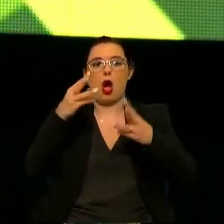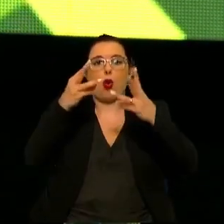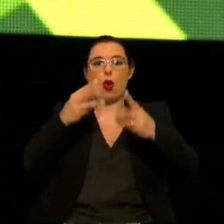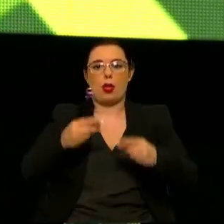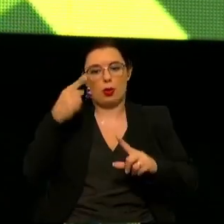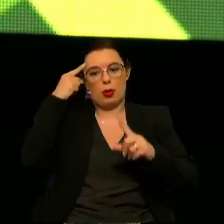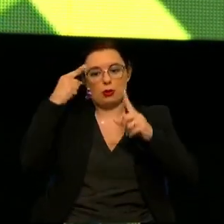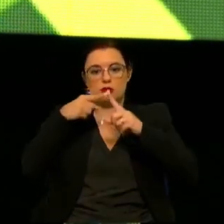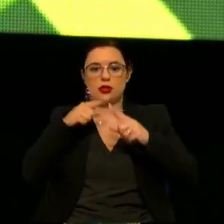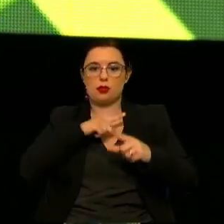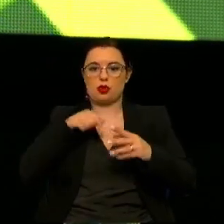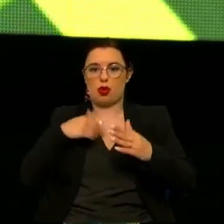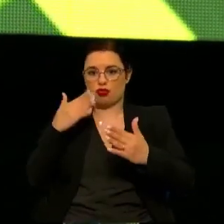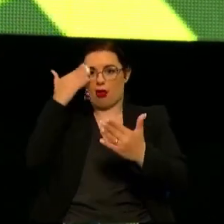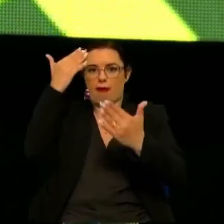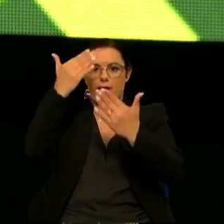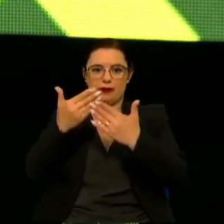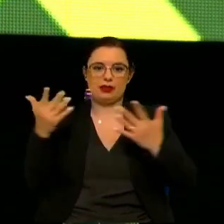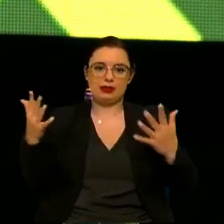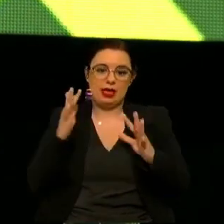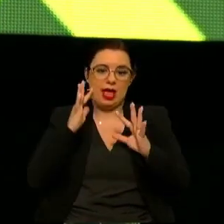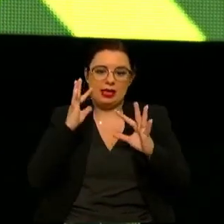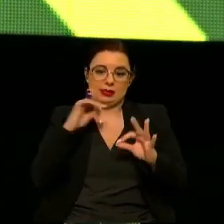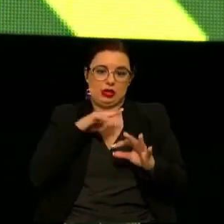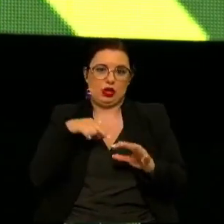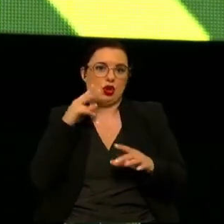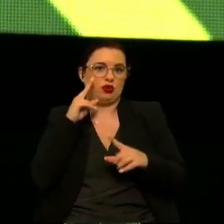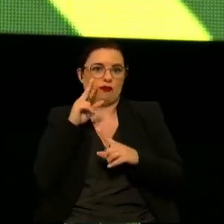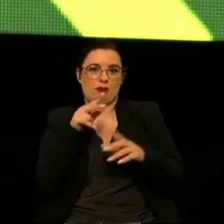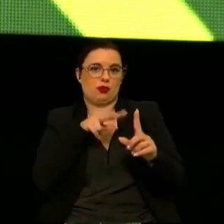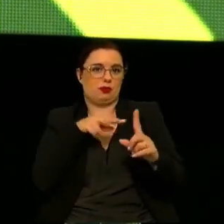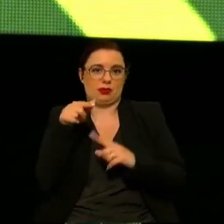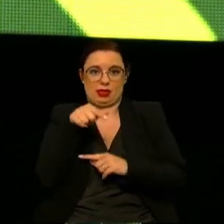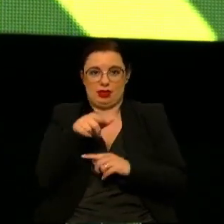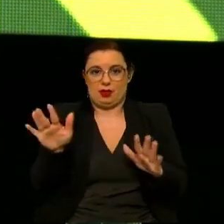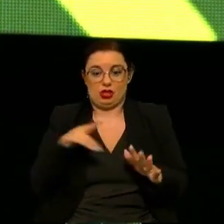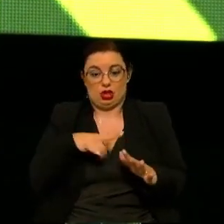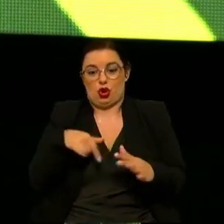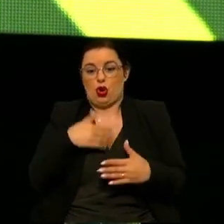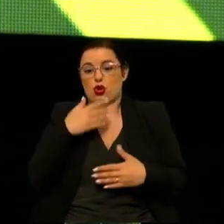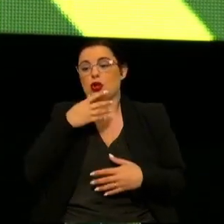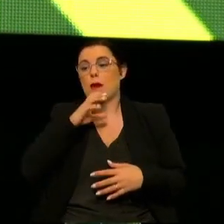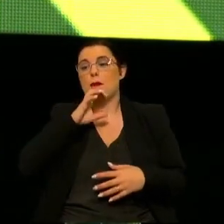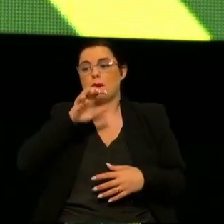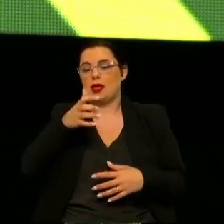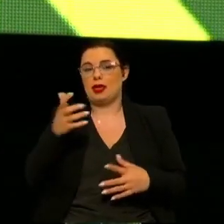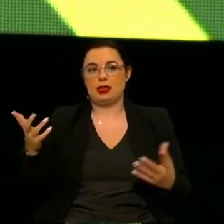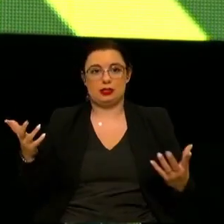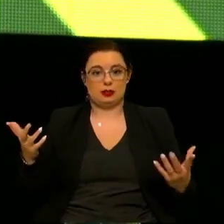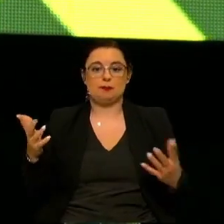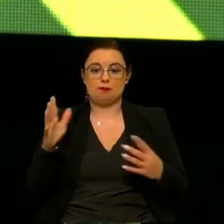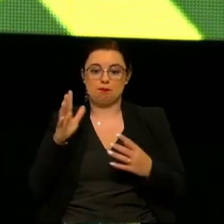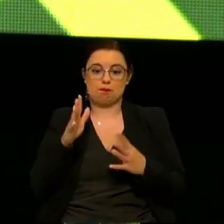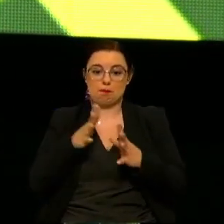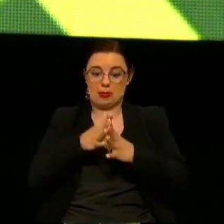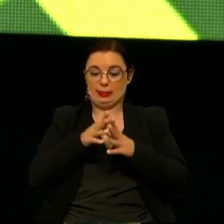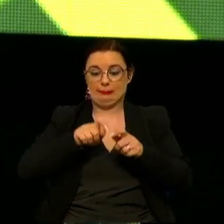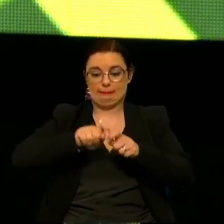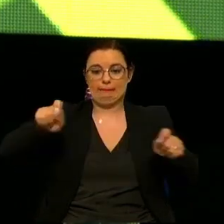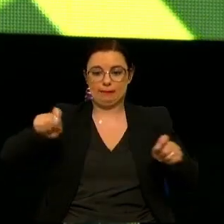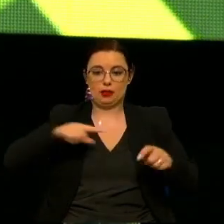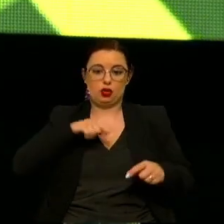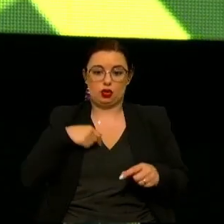aspect. Now we've missed the train, and we want to be in the forefront with